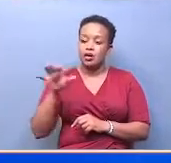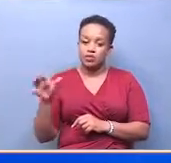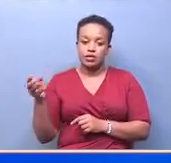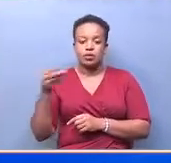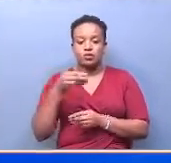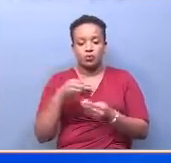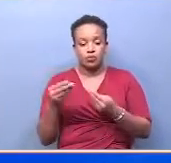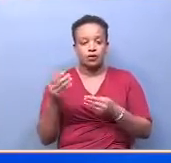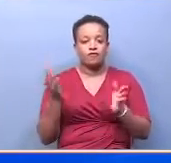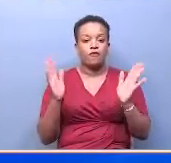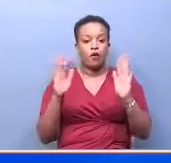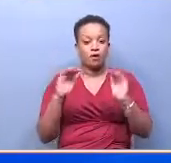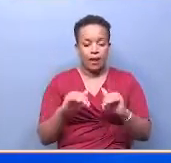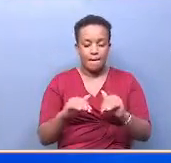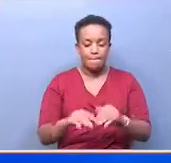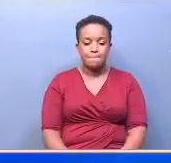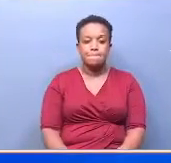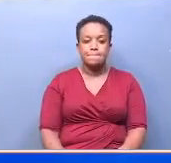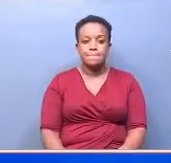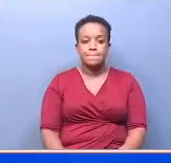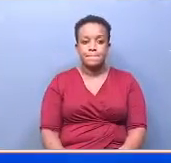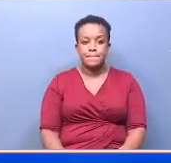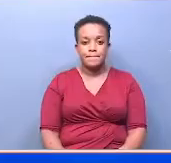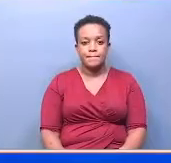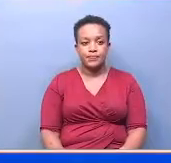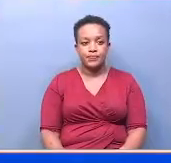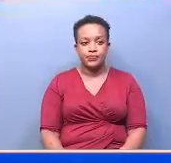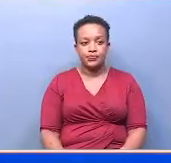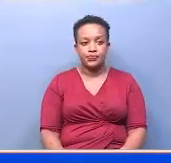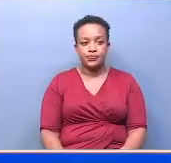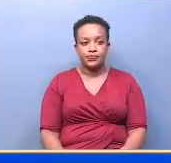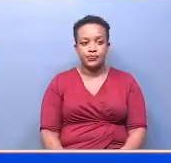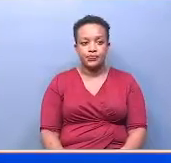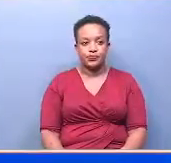Economic Forum. Mike Kagwango, TV 47, Limuru, Kiambu County.